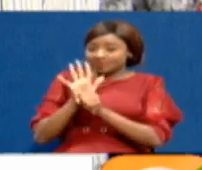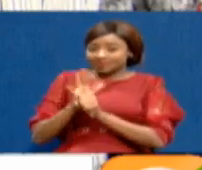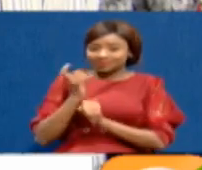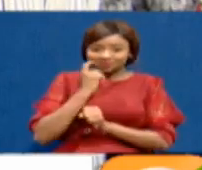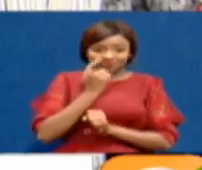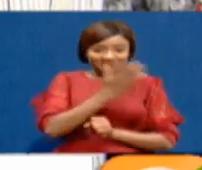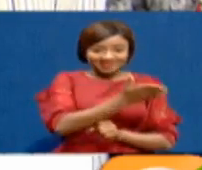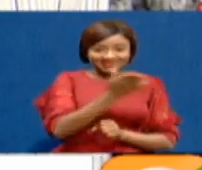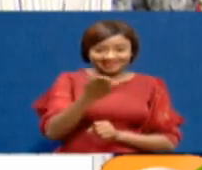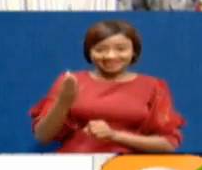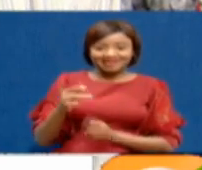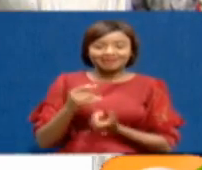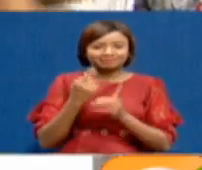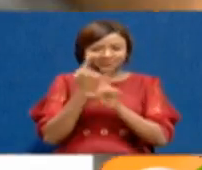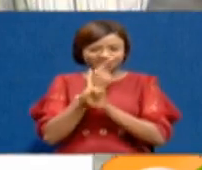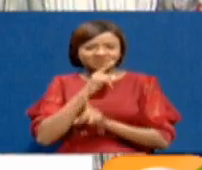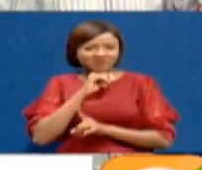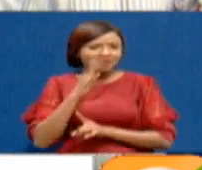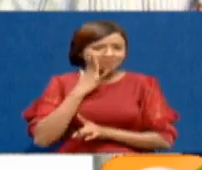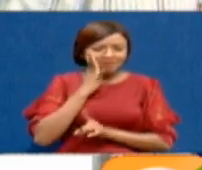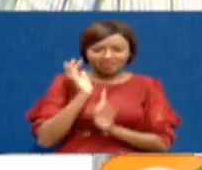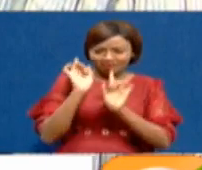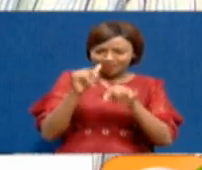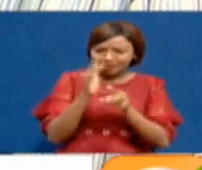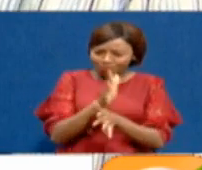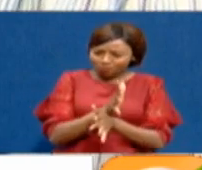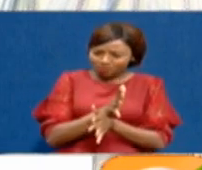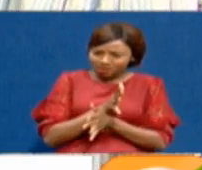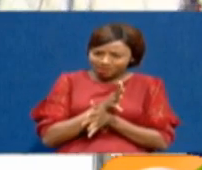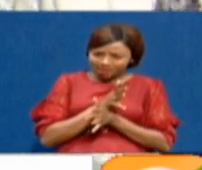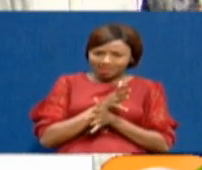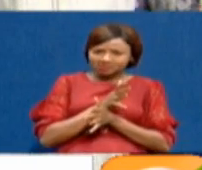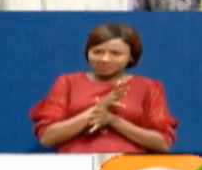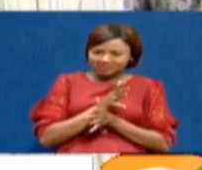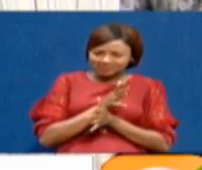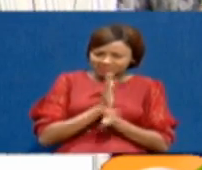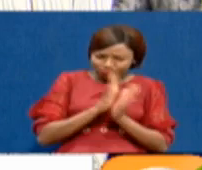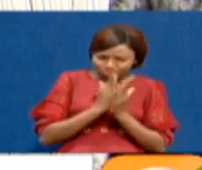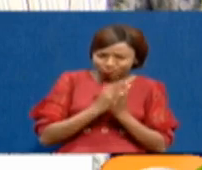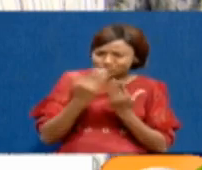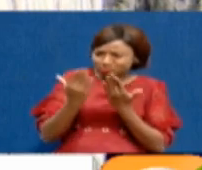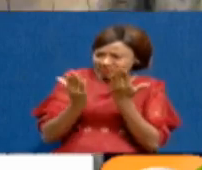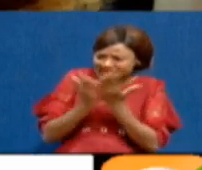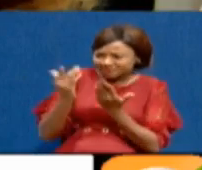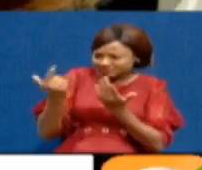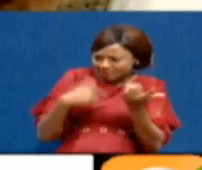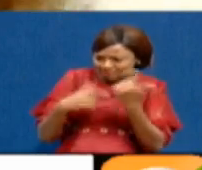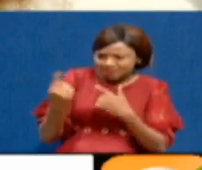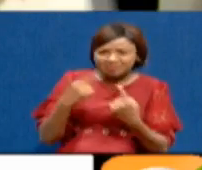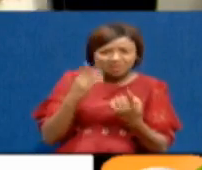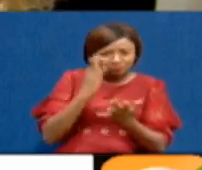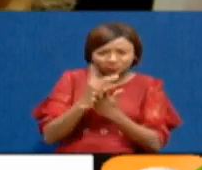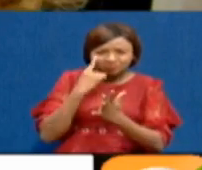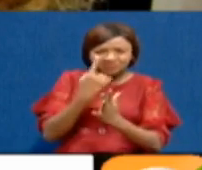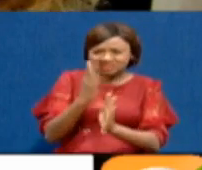stretched as parents patiently waited to be served as stocks first ran out due to demand. Tunaona queue ni